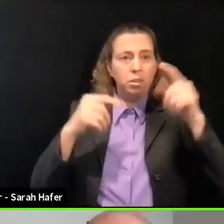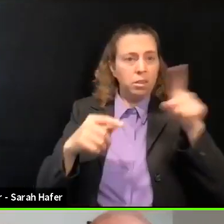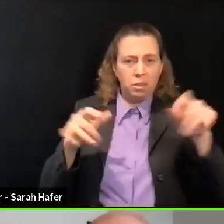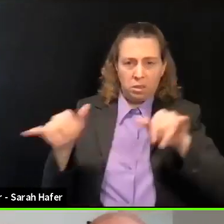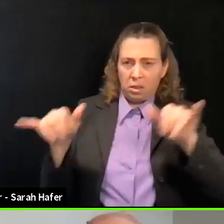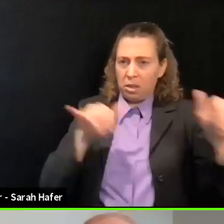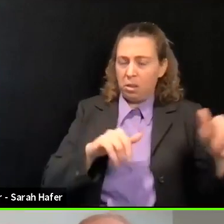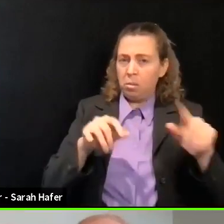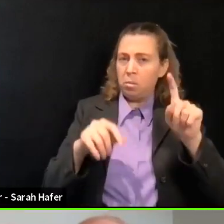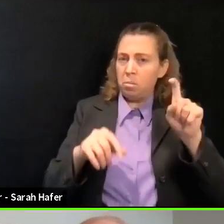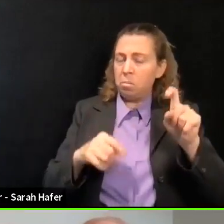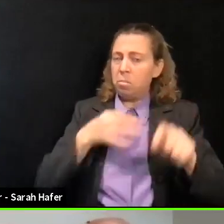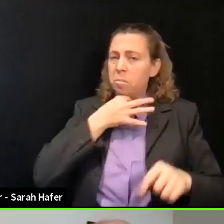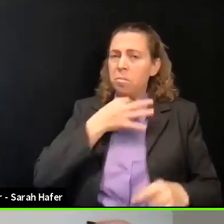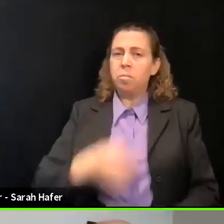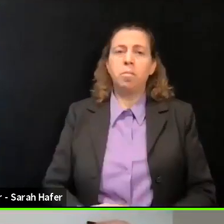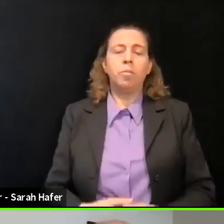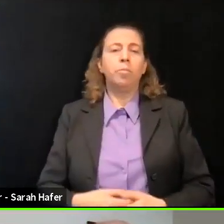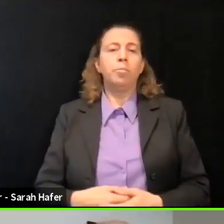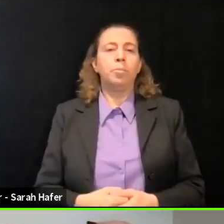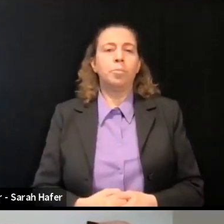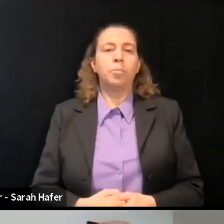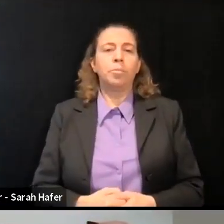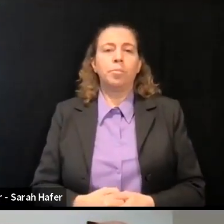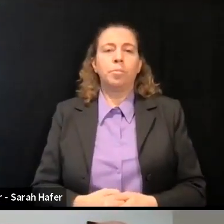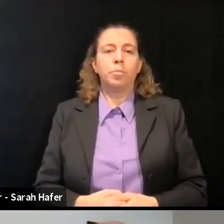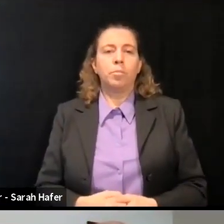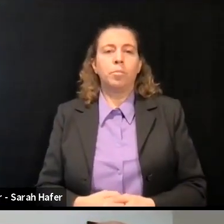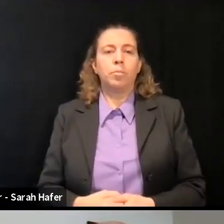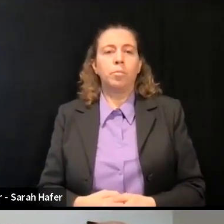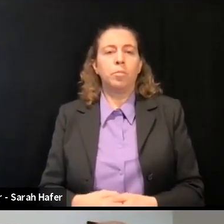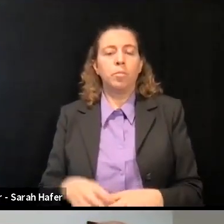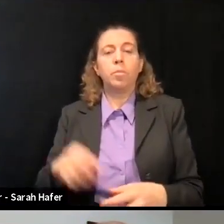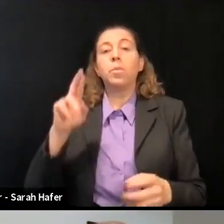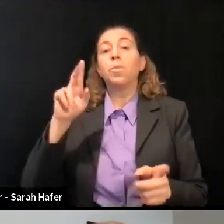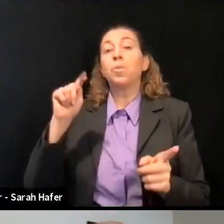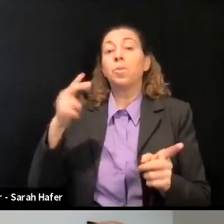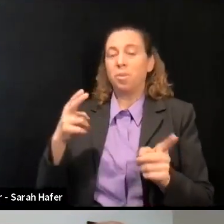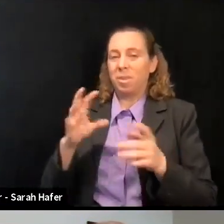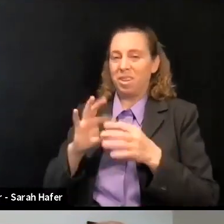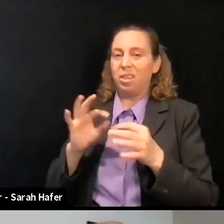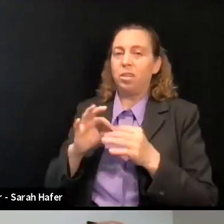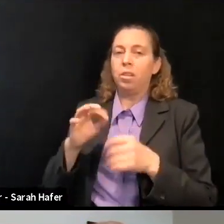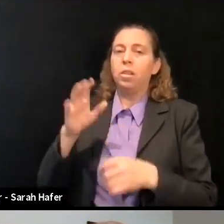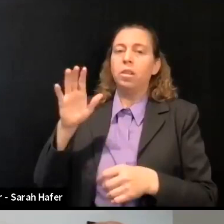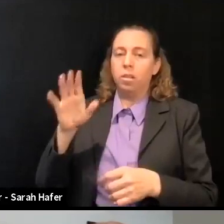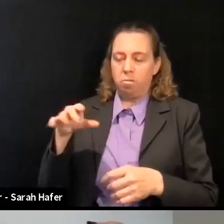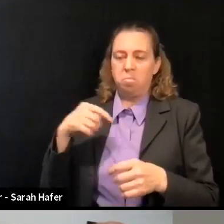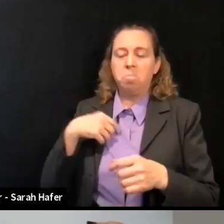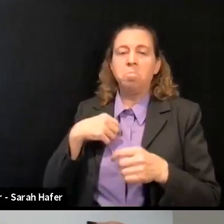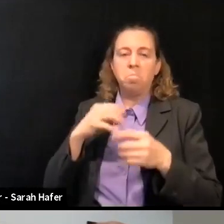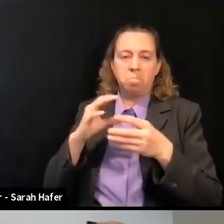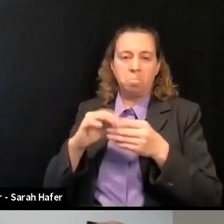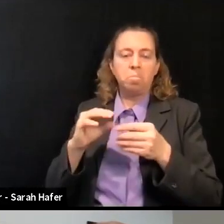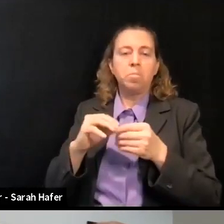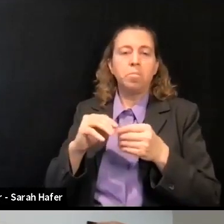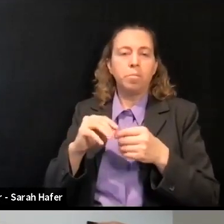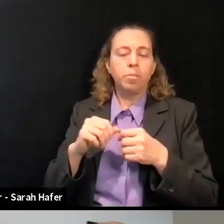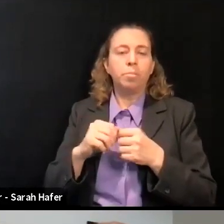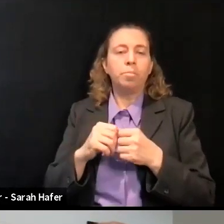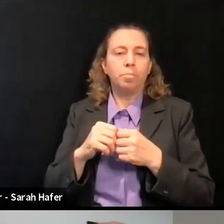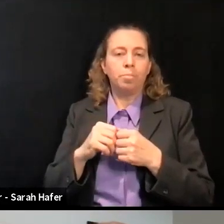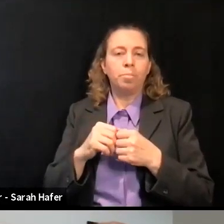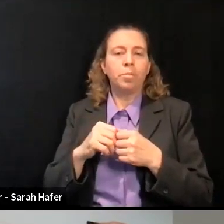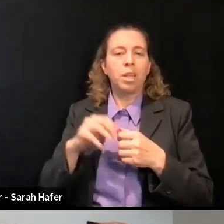Ruth, would you like to have a turn with that one? Yeah, I would like to have a little, add a little bit, but I would like to also invite